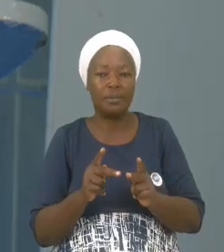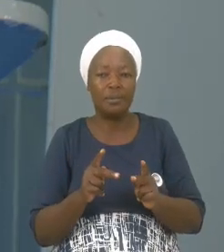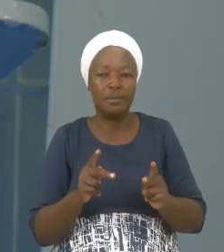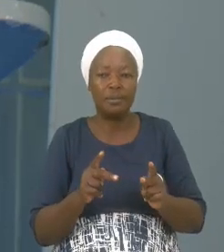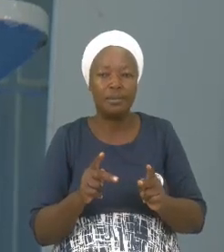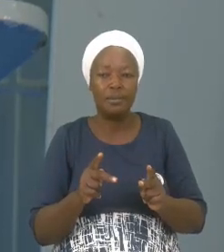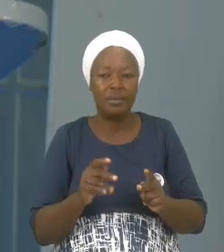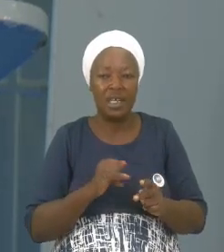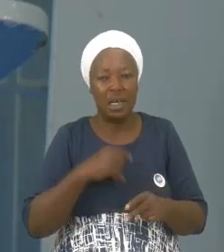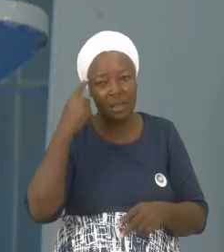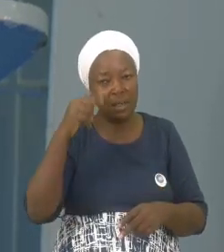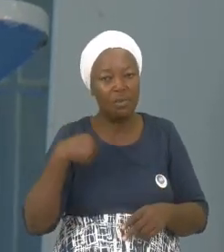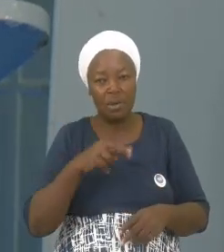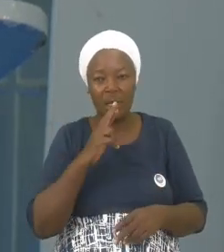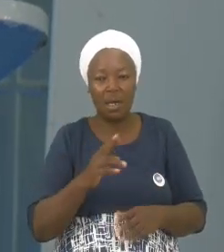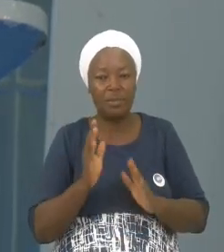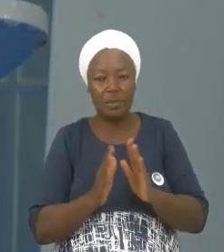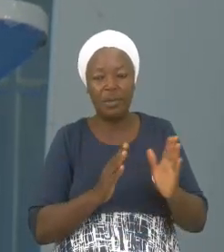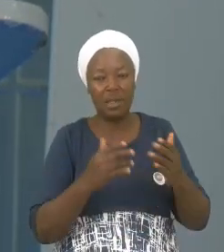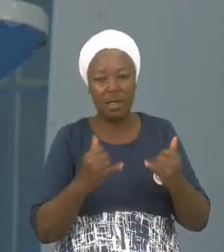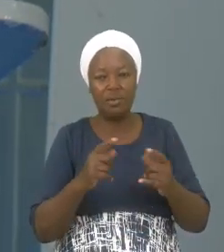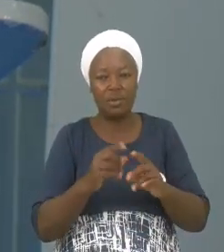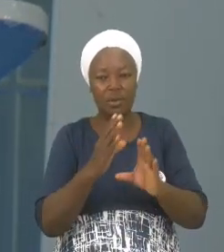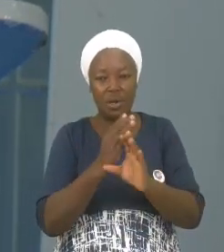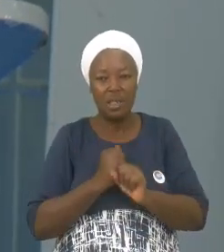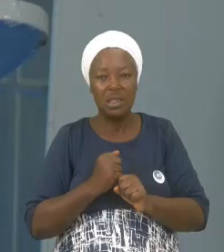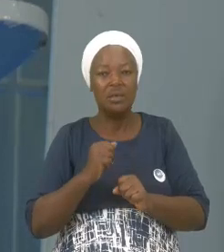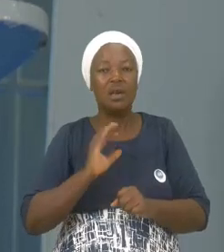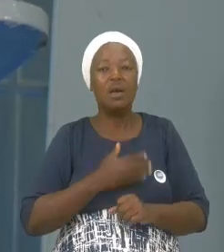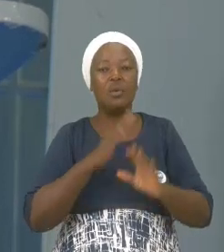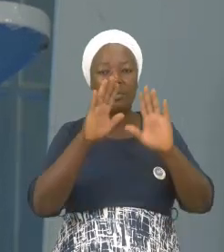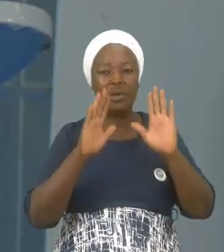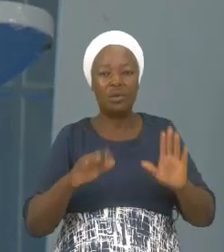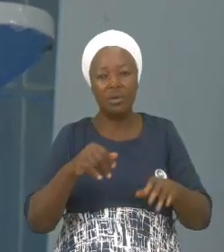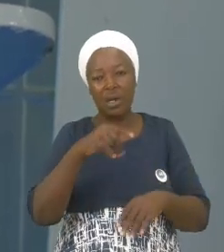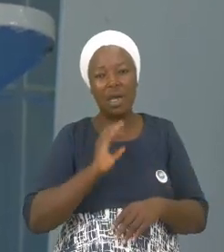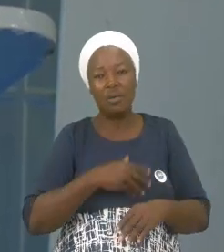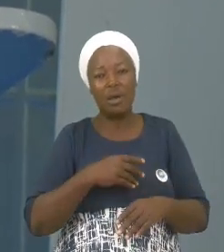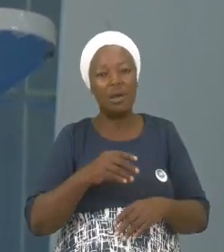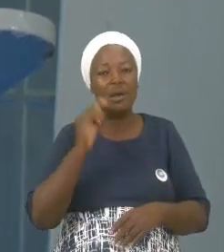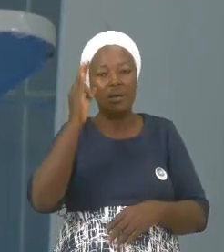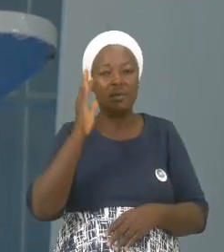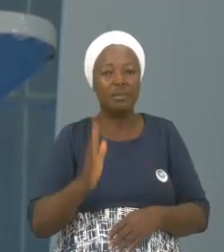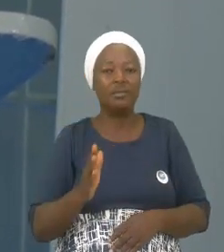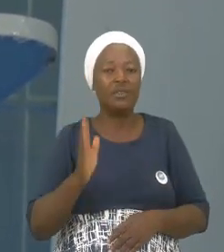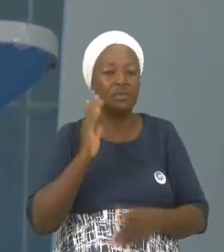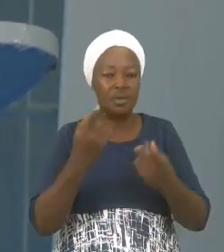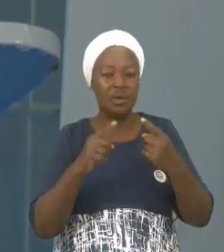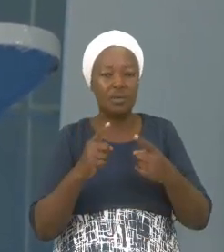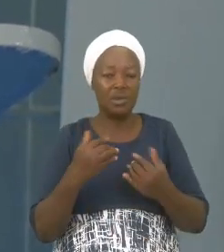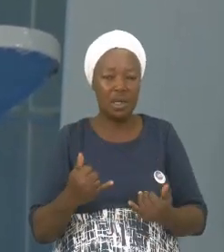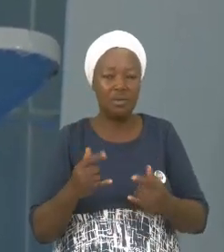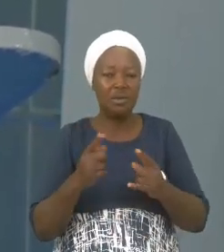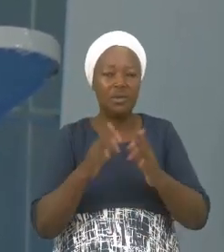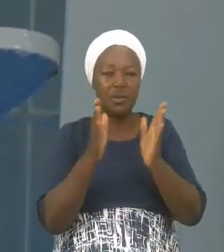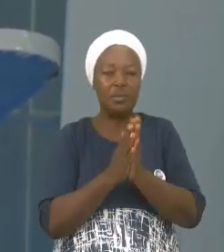I think we are prepared now. As our pastor is coming to the pulpit now to come and pray the